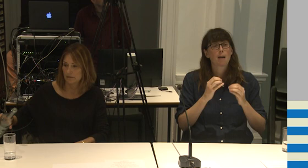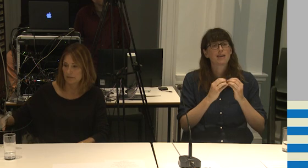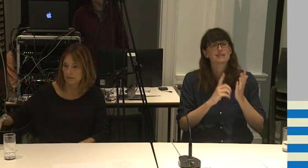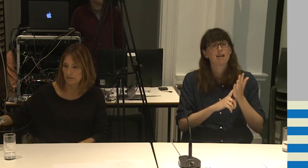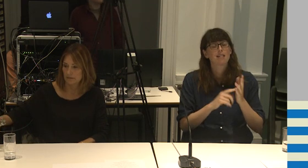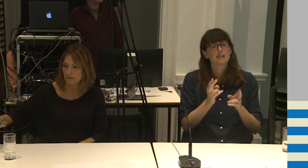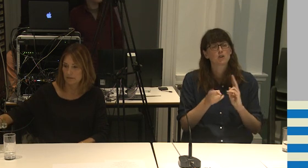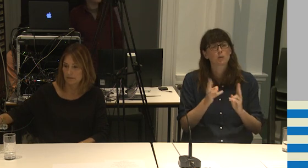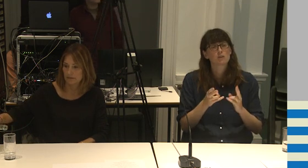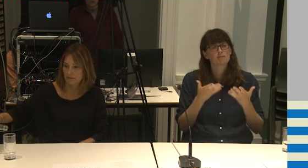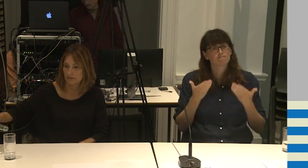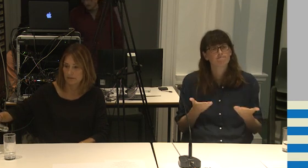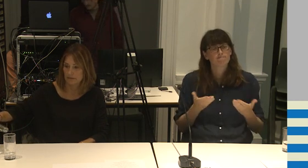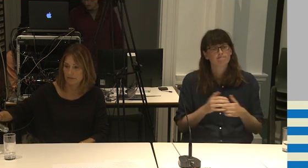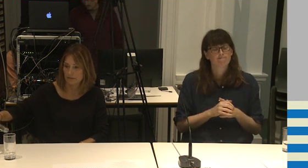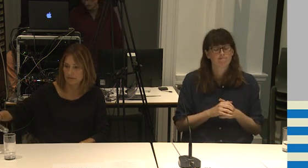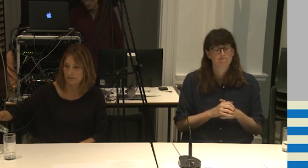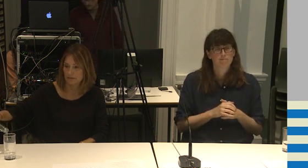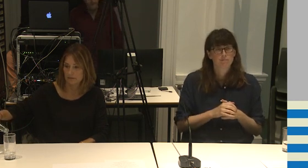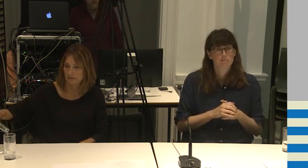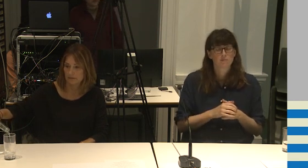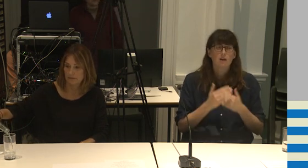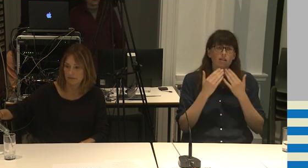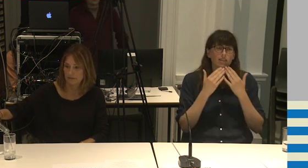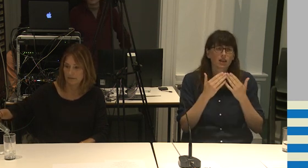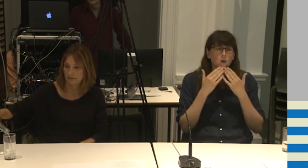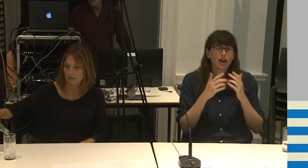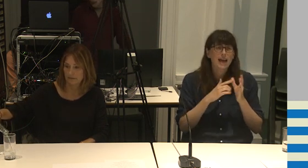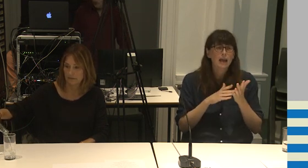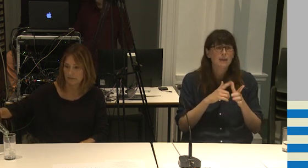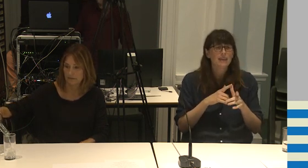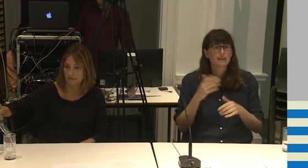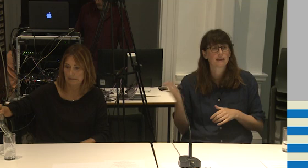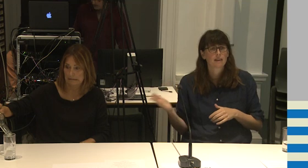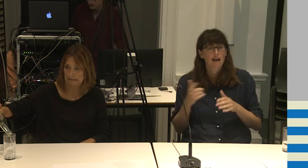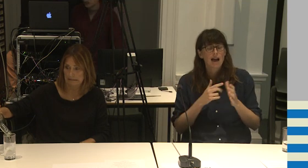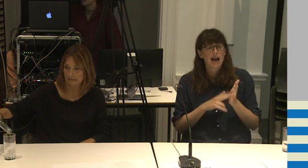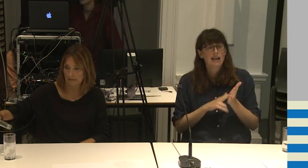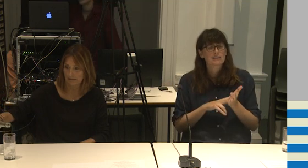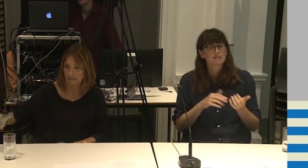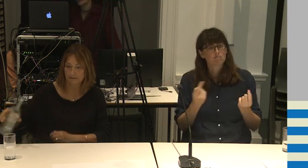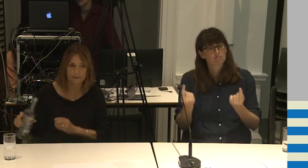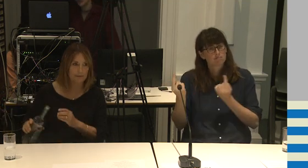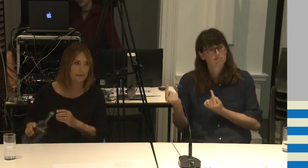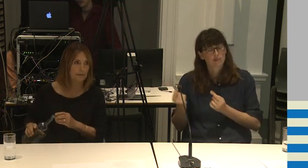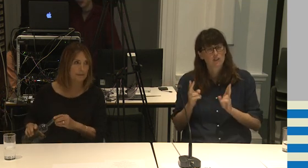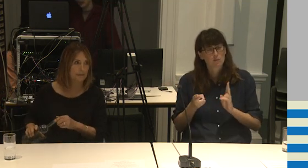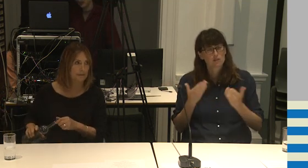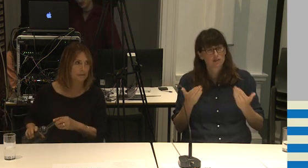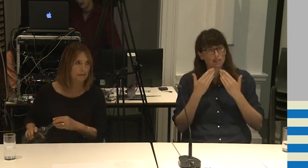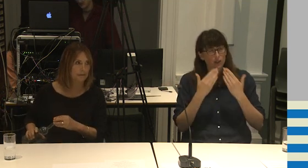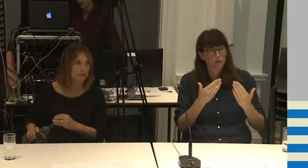Sign Language interpretation this evening. So a big thank you to Amy and Anne, who are sitting opposite us, for joining